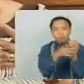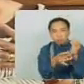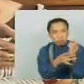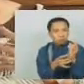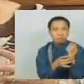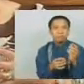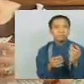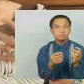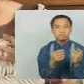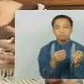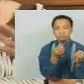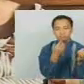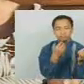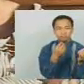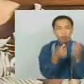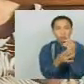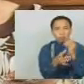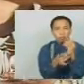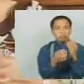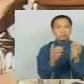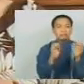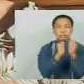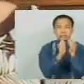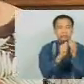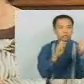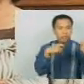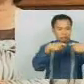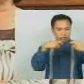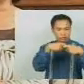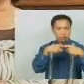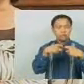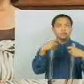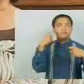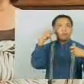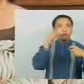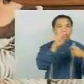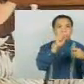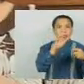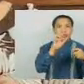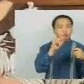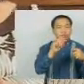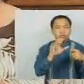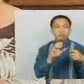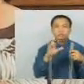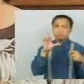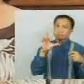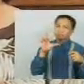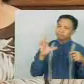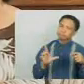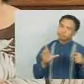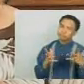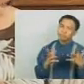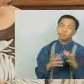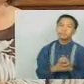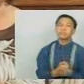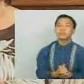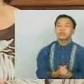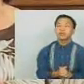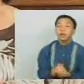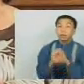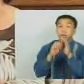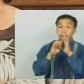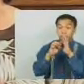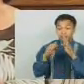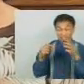better than the food that you will be taking. So parang yung mga tao would always ask me, "Oh, Doc, shall we go vegetarian?" Hindi lang to tungkol